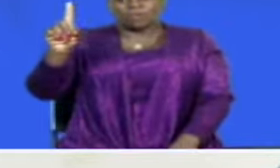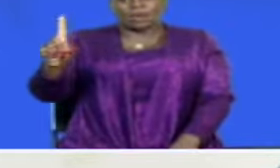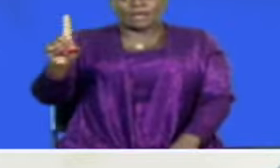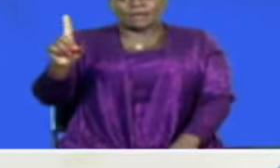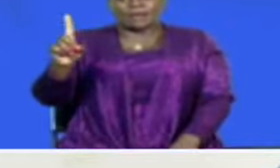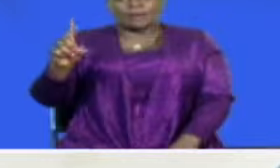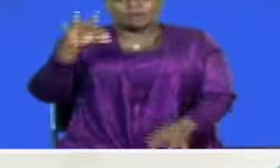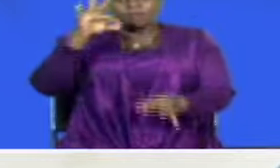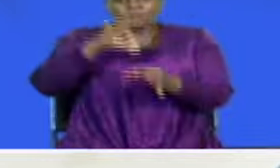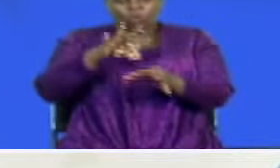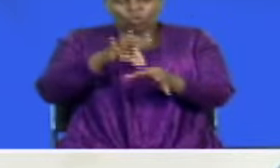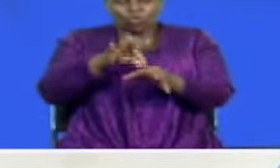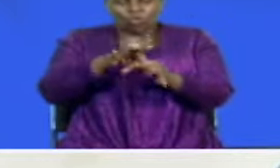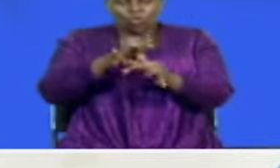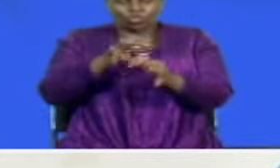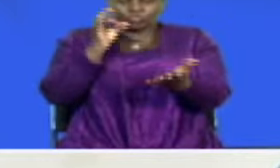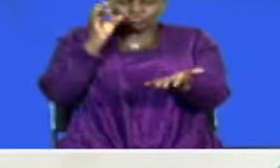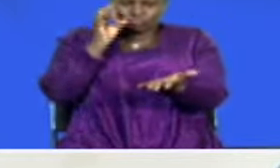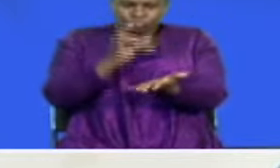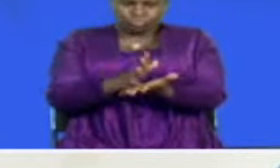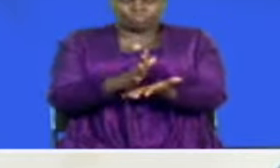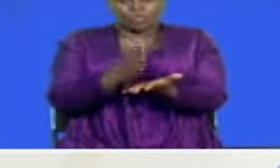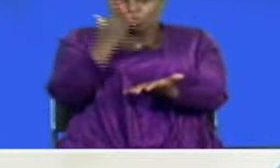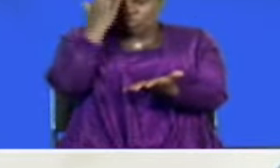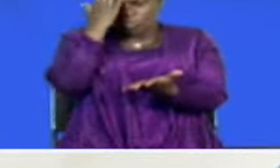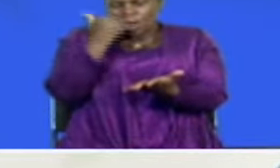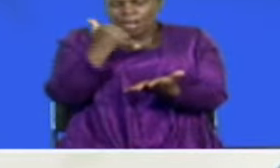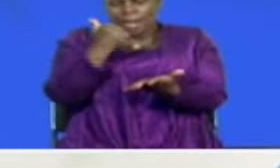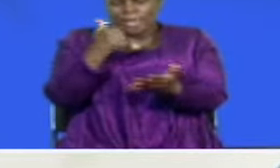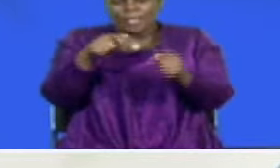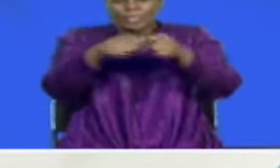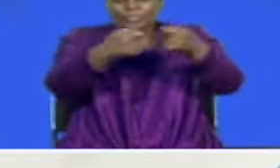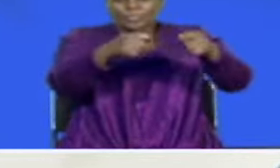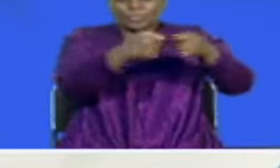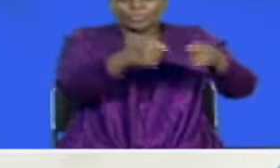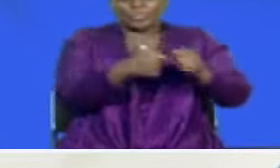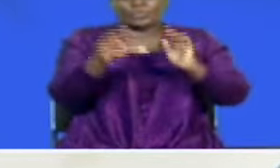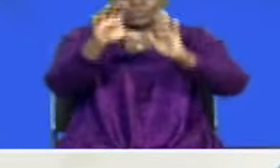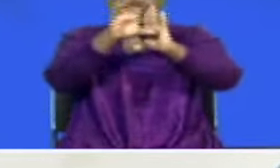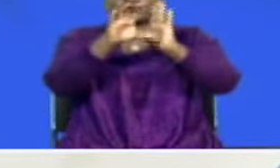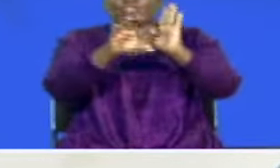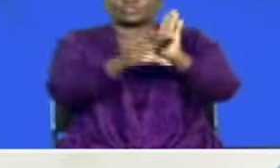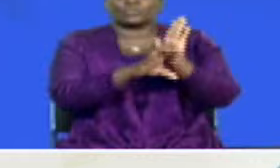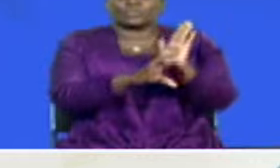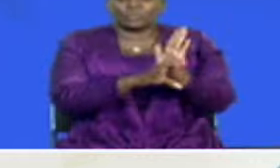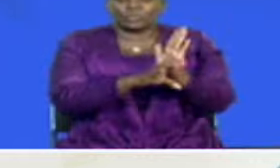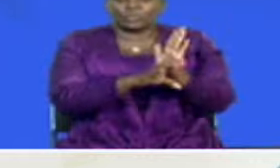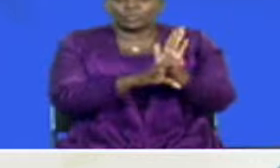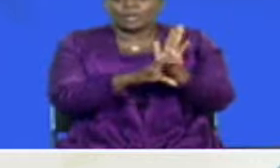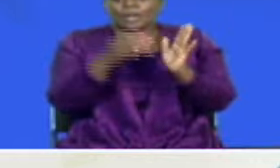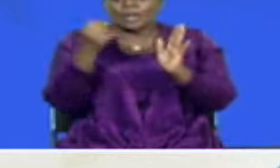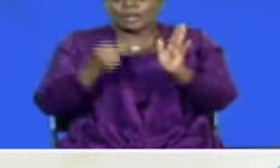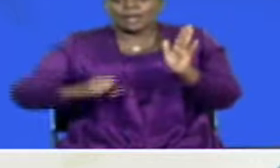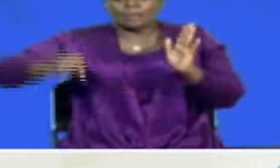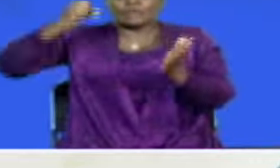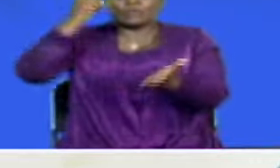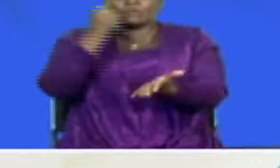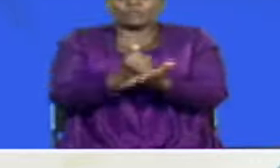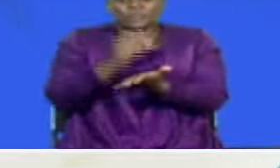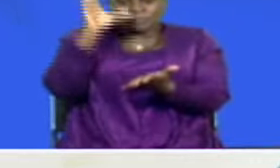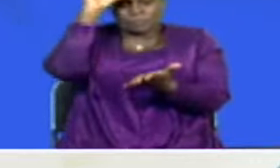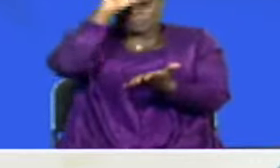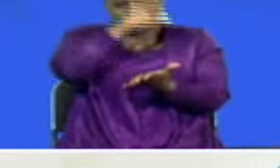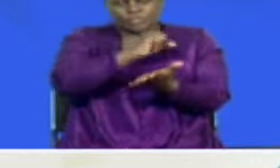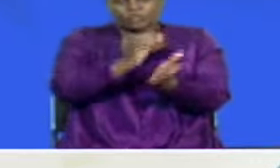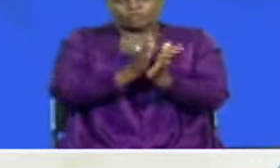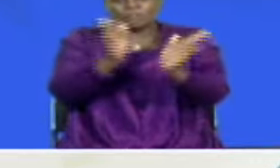unanimously voted against his leadership over alleged gross violation of the constitution, abuse of office, and misuse of